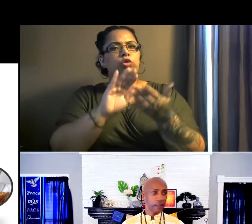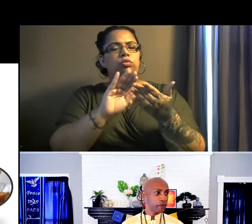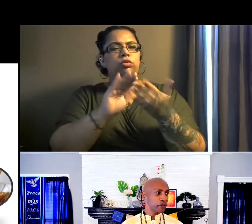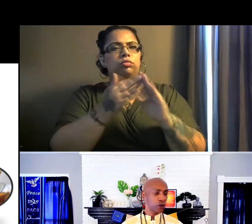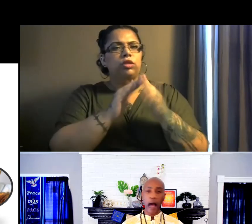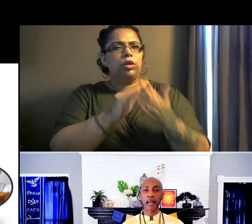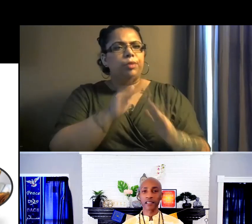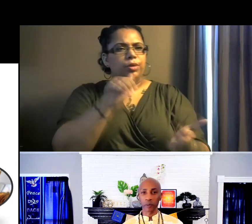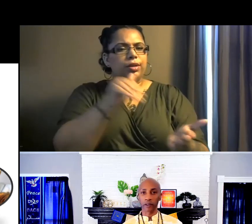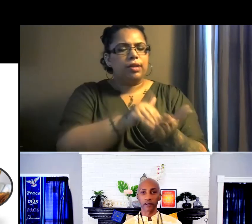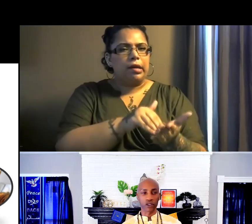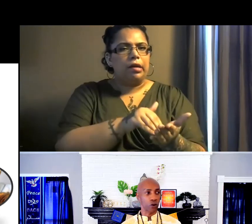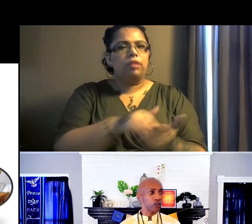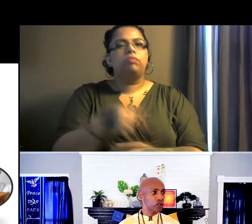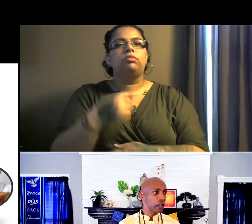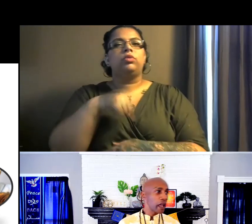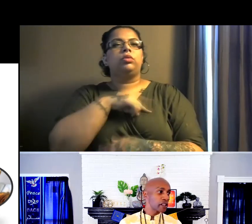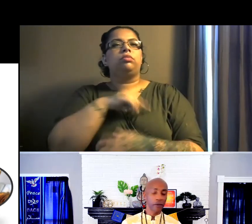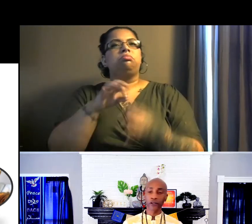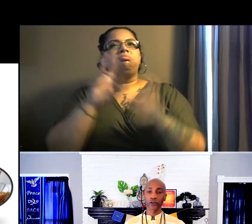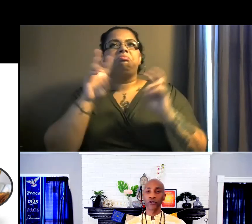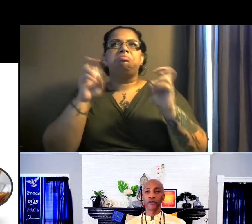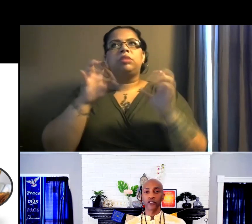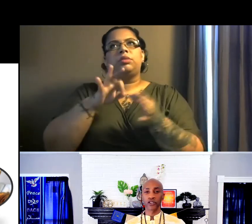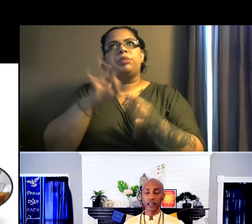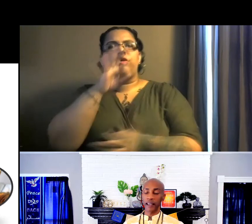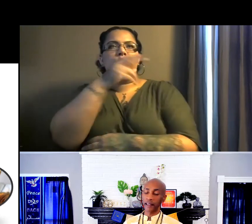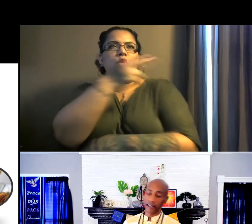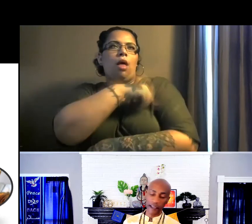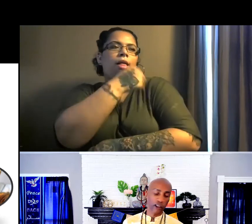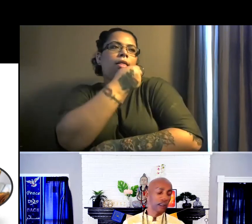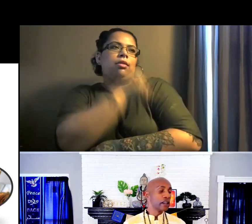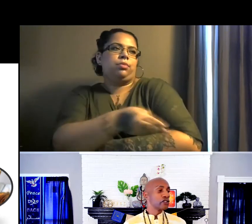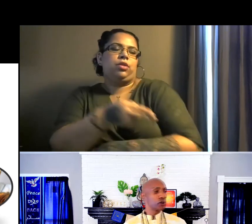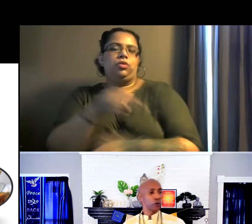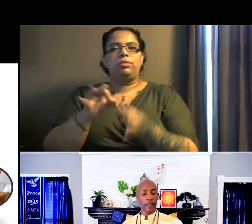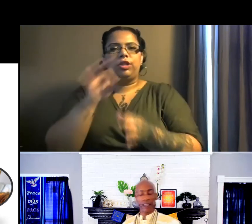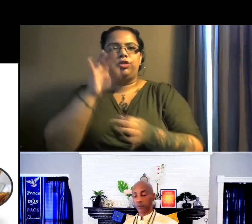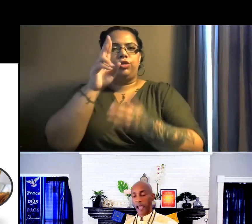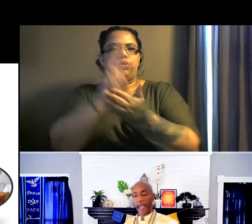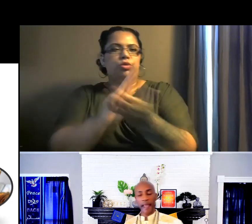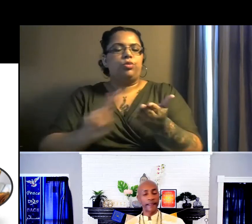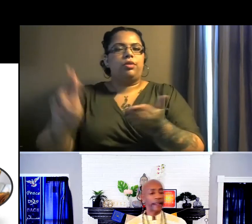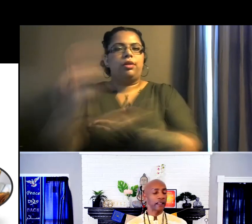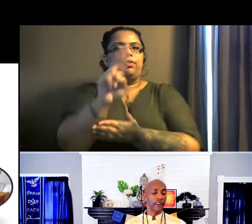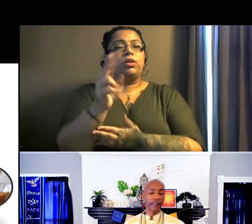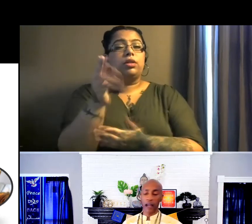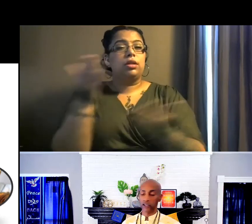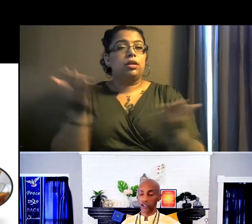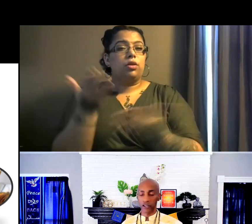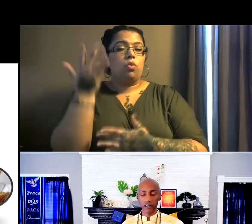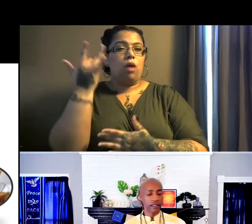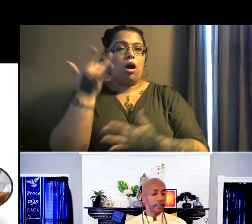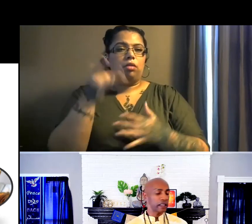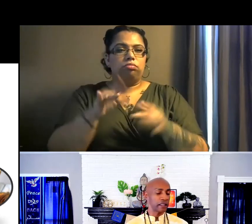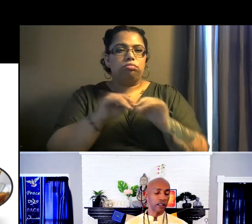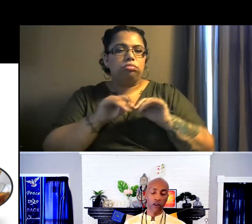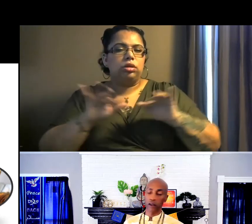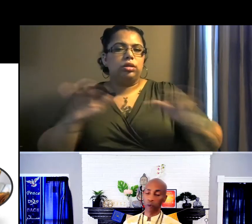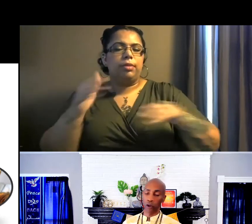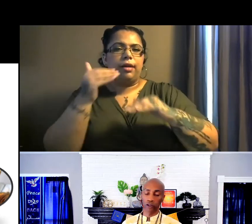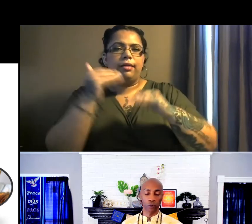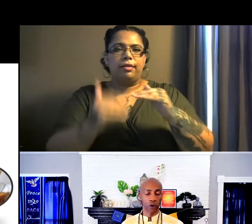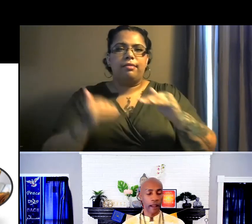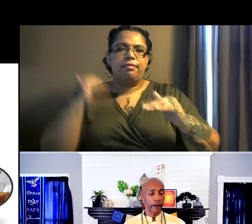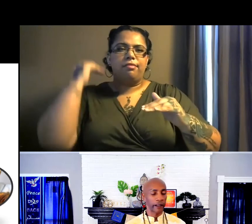a spiritual hospital of sorts, a spiritual university that is here to expand and elevate consciousness in the